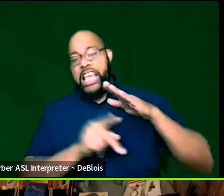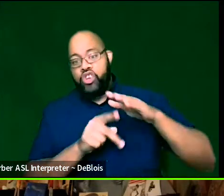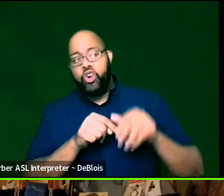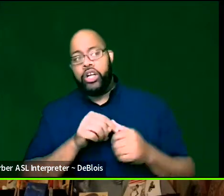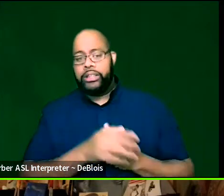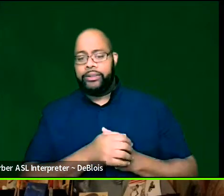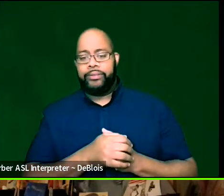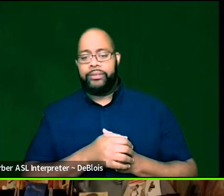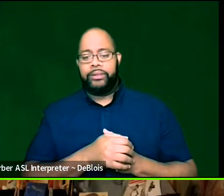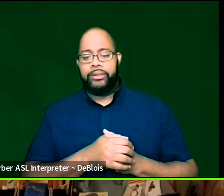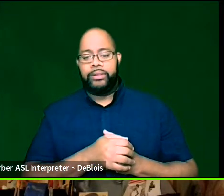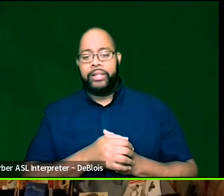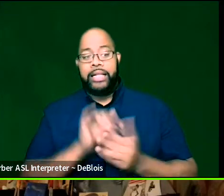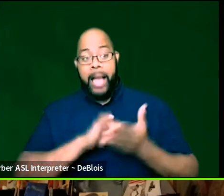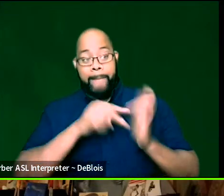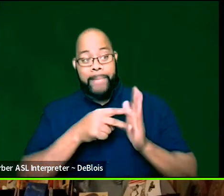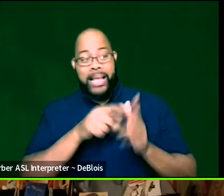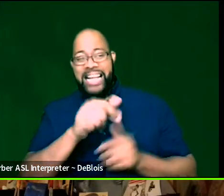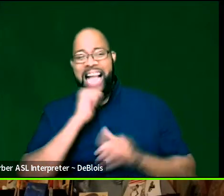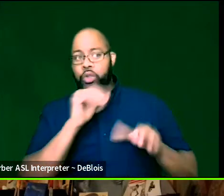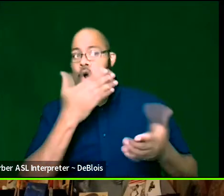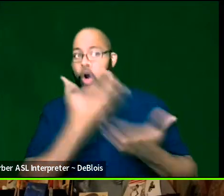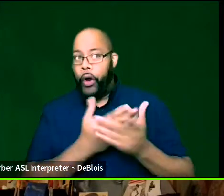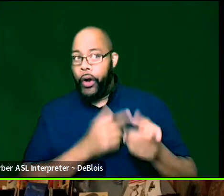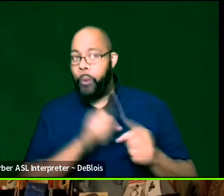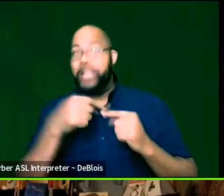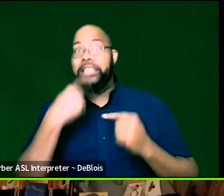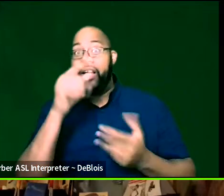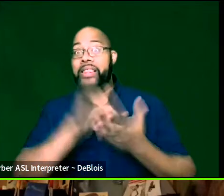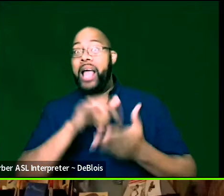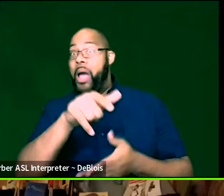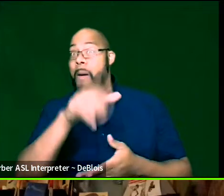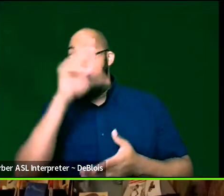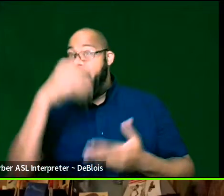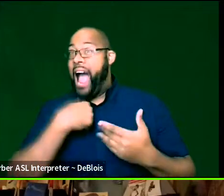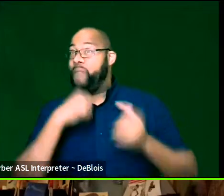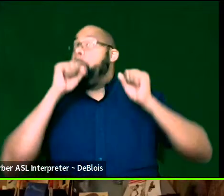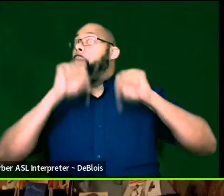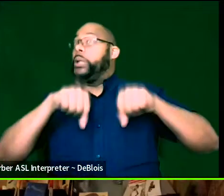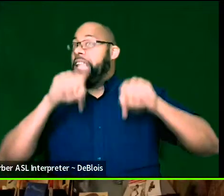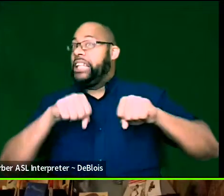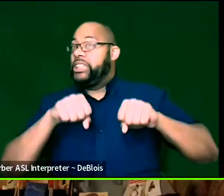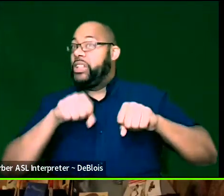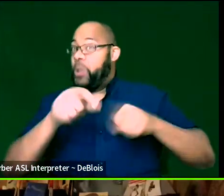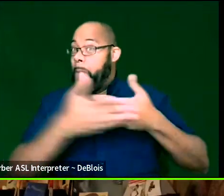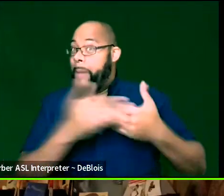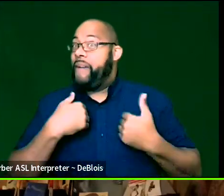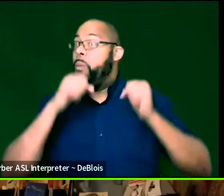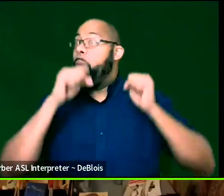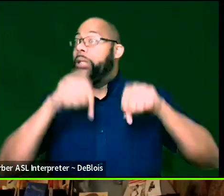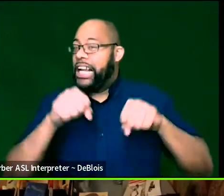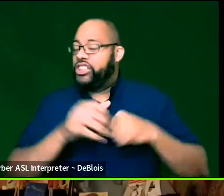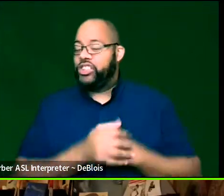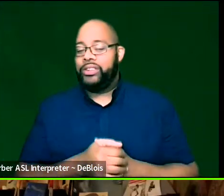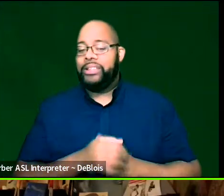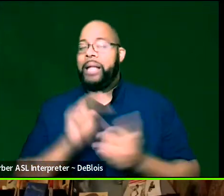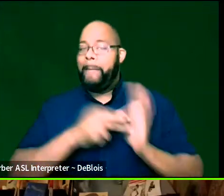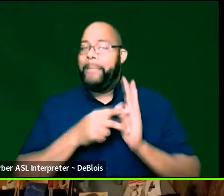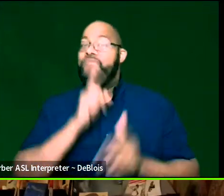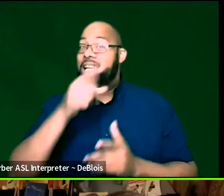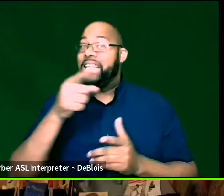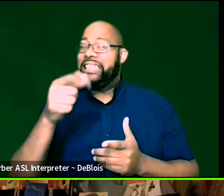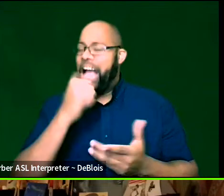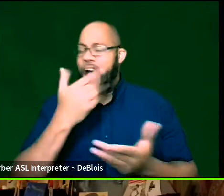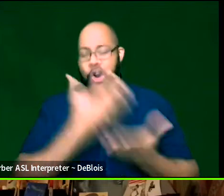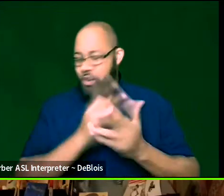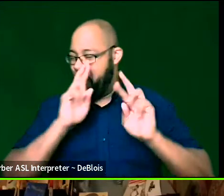kindergarten. And that means he's not doing well. When they tell your mama in kindergarten that your baby have potential, that's really not a